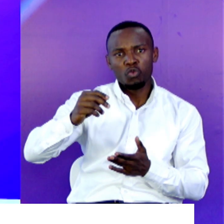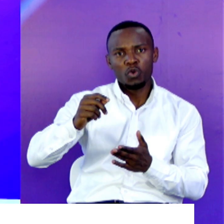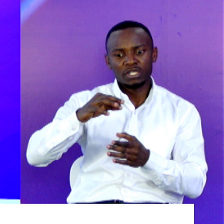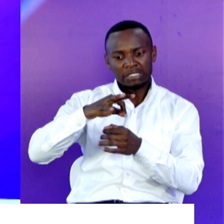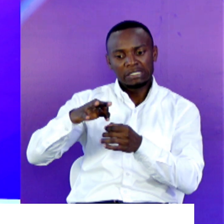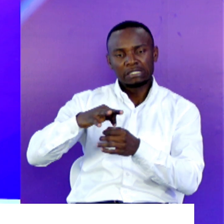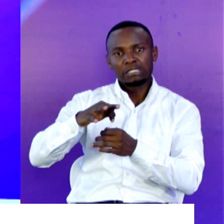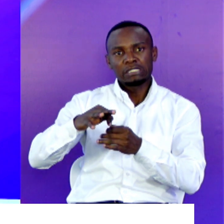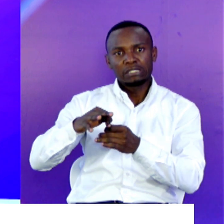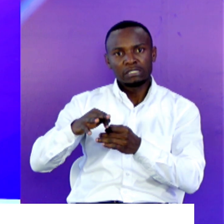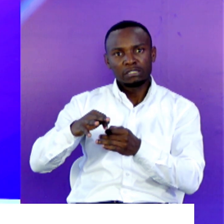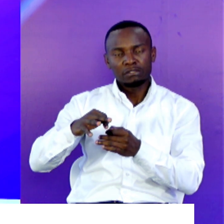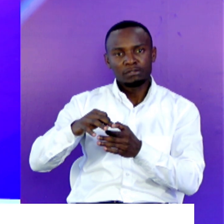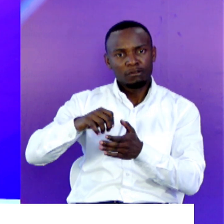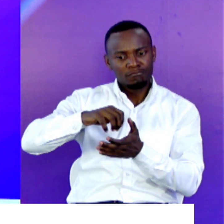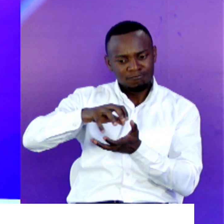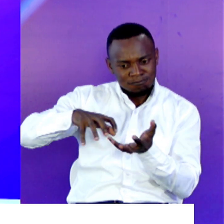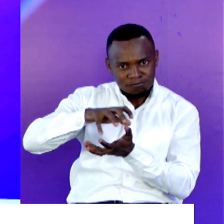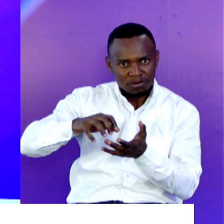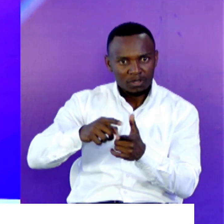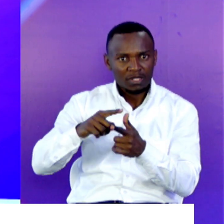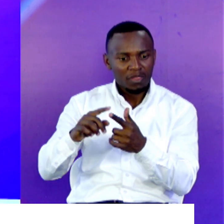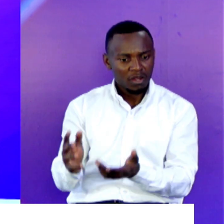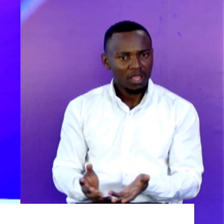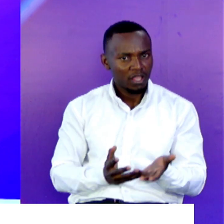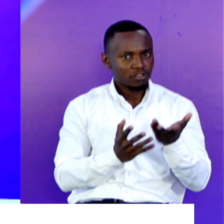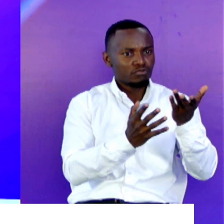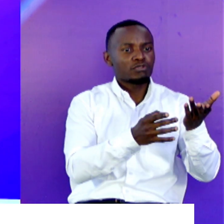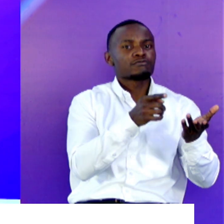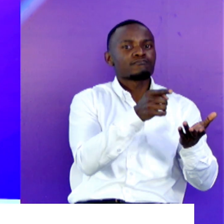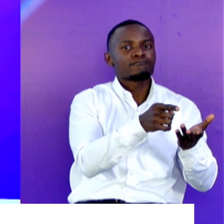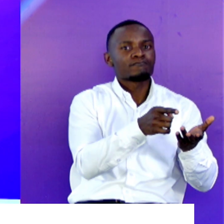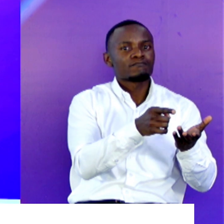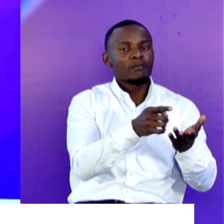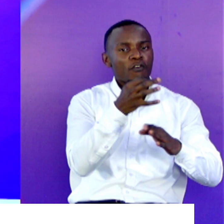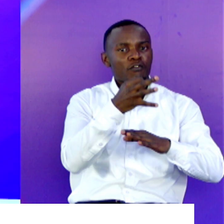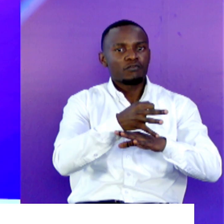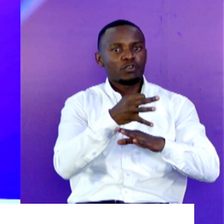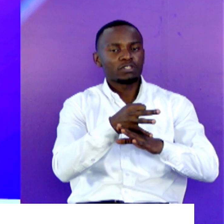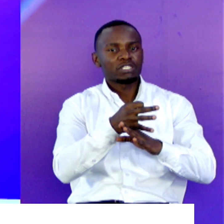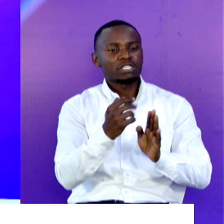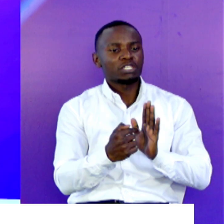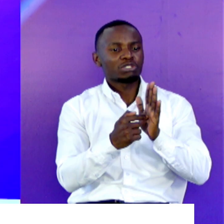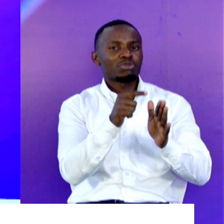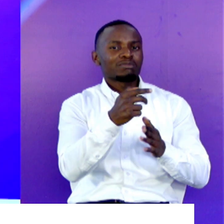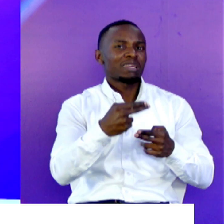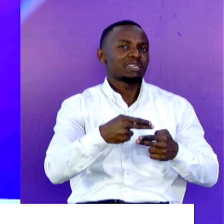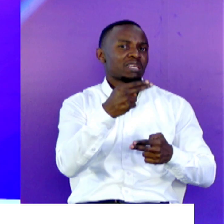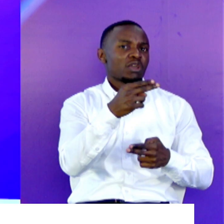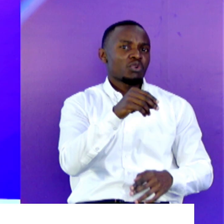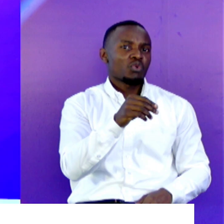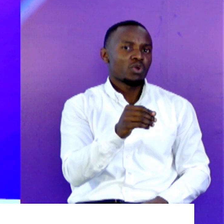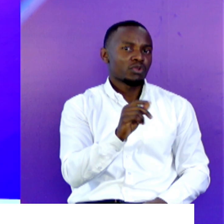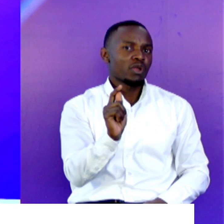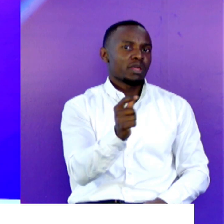and then re-exported it to Iran, falsely marketing it as a high-quality Kenyan